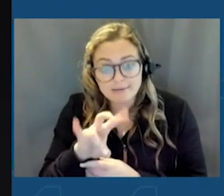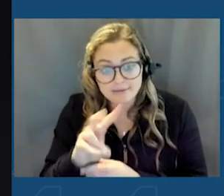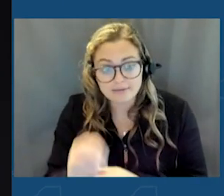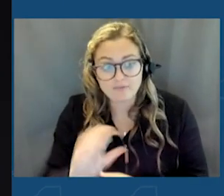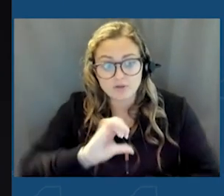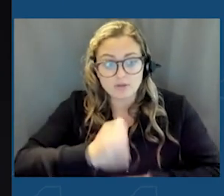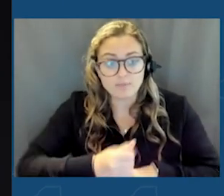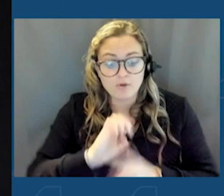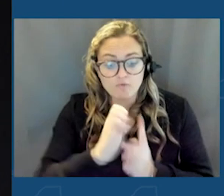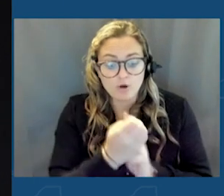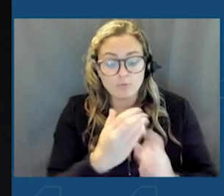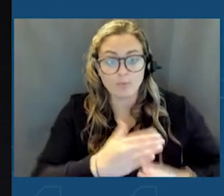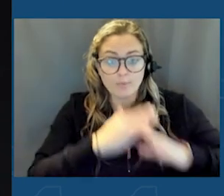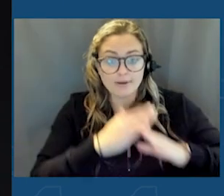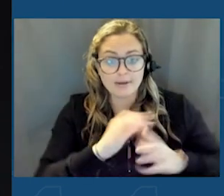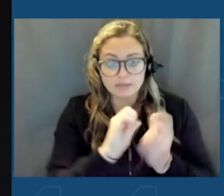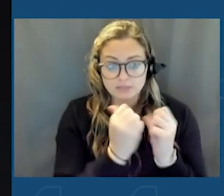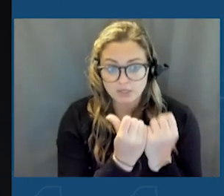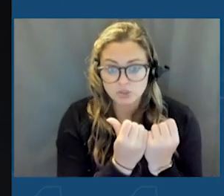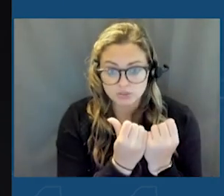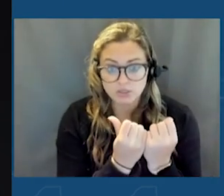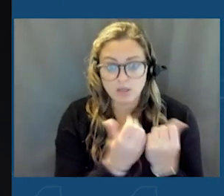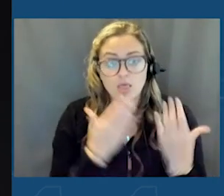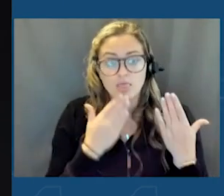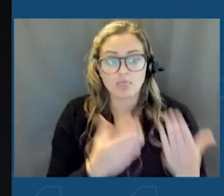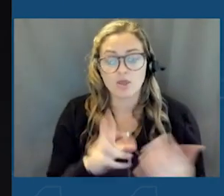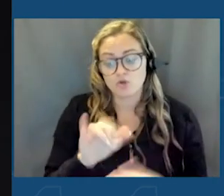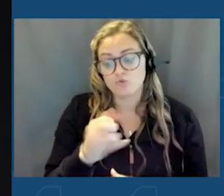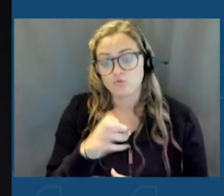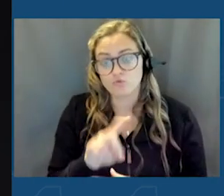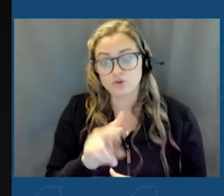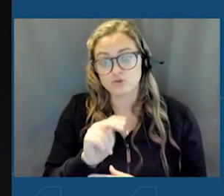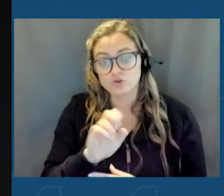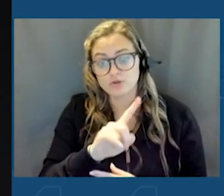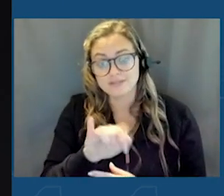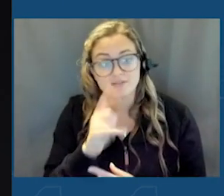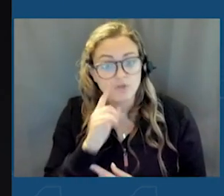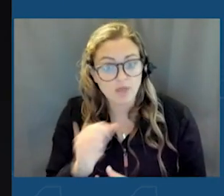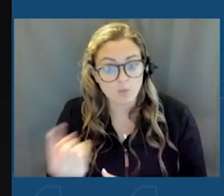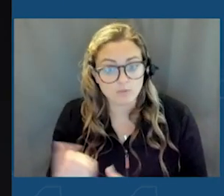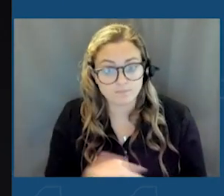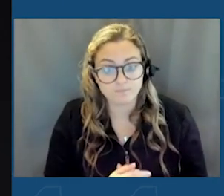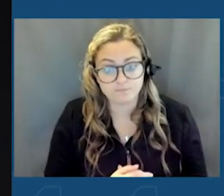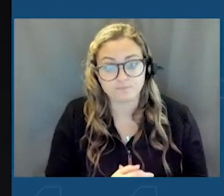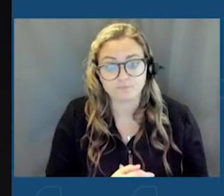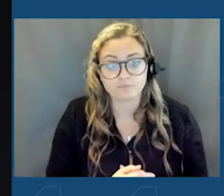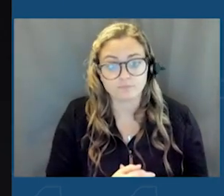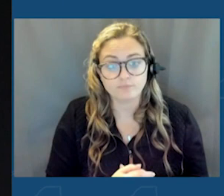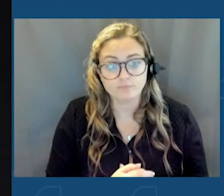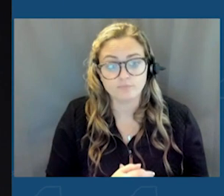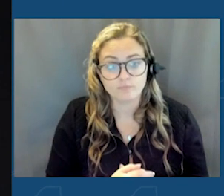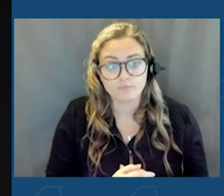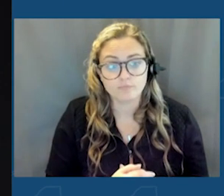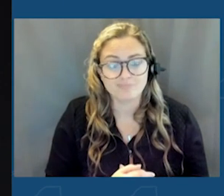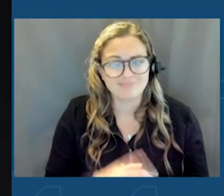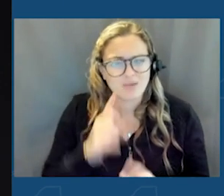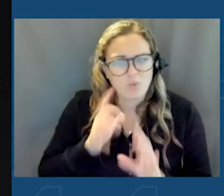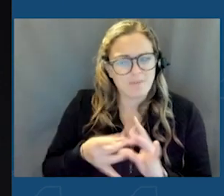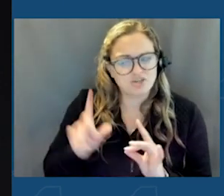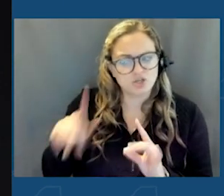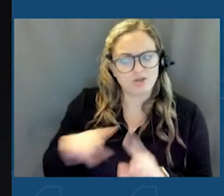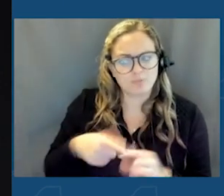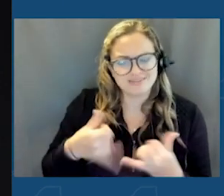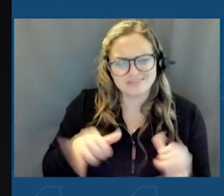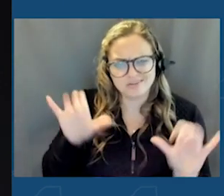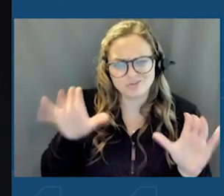Environmental Protection Agency. Thank you, Richard Nixon, for that one. And I'll mention this later, but it is still so shocking to